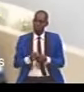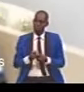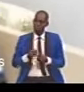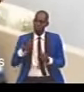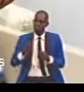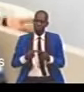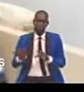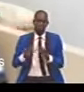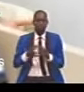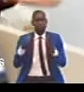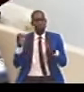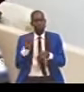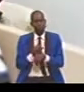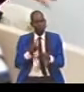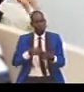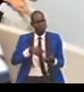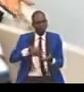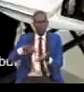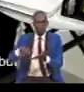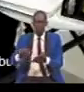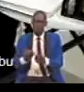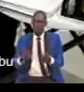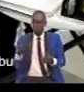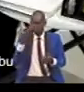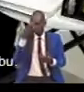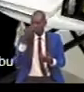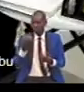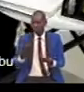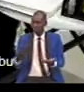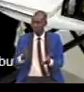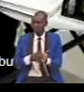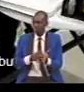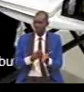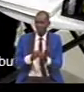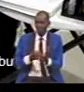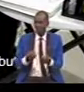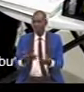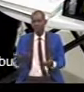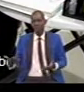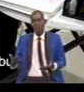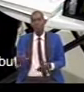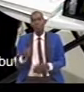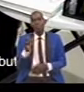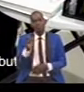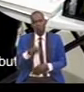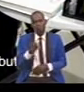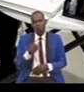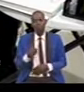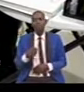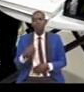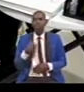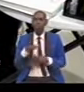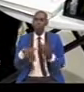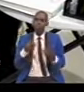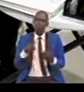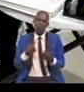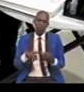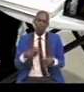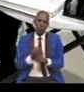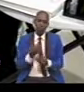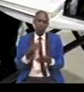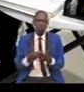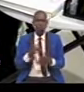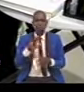as well to, you know, pay the bills, you know? Yes, we all need to make money, Mrs. Anthony, but your child is in a